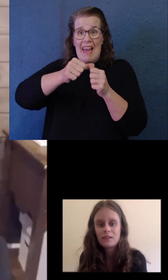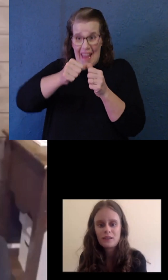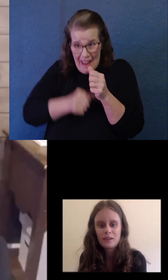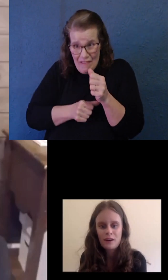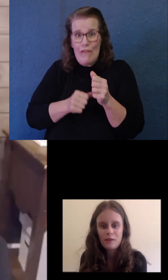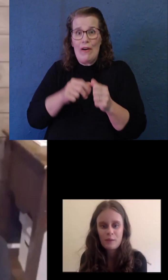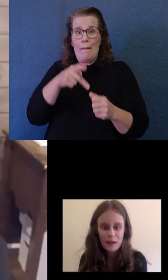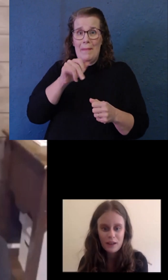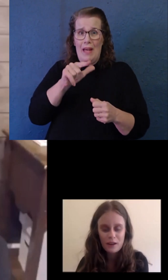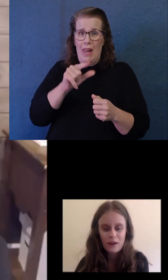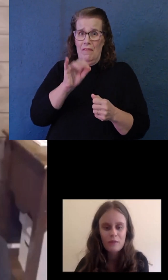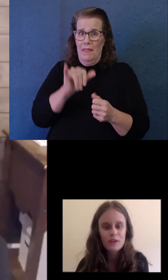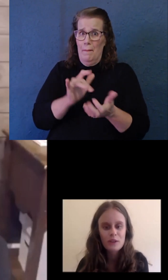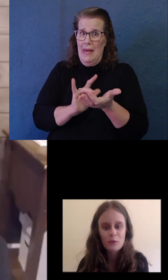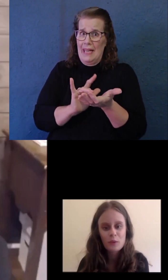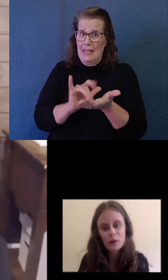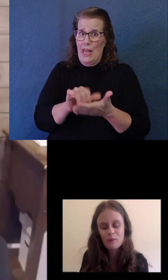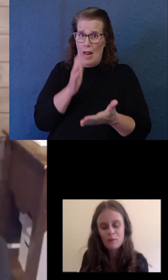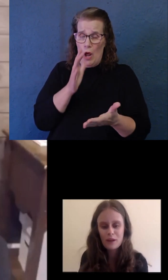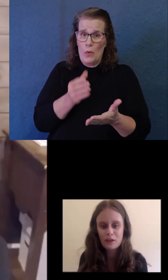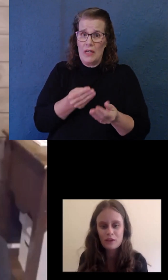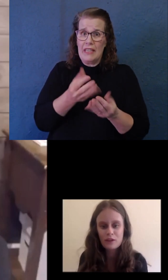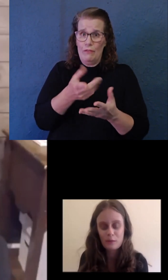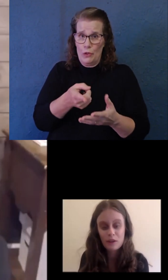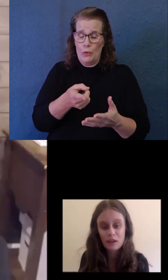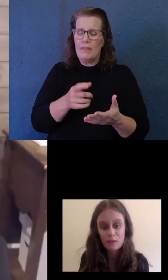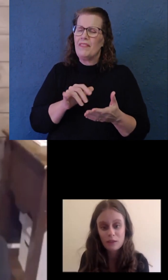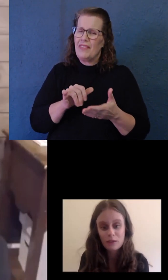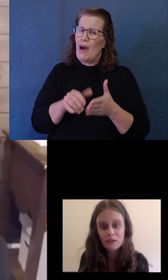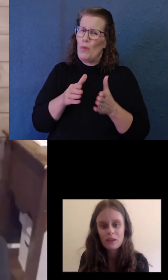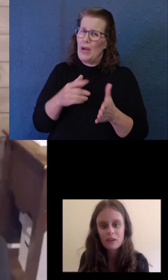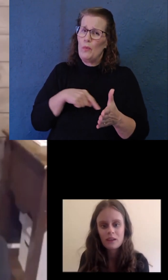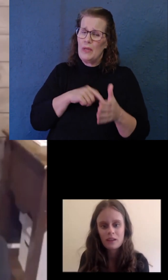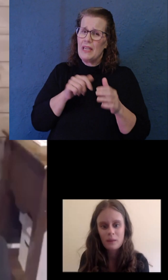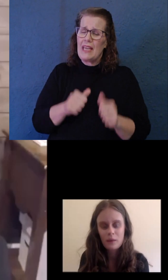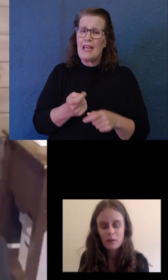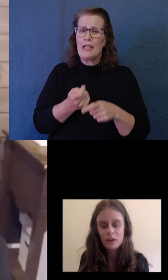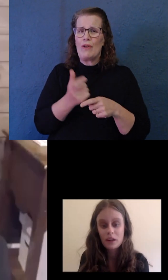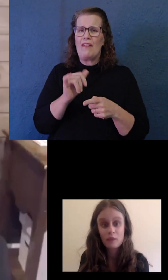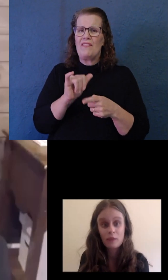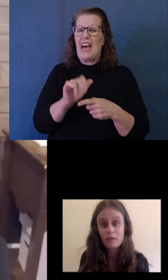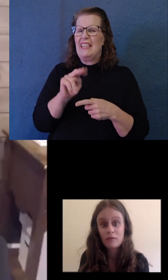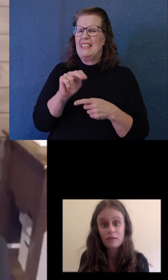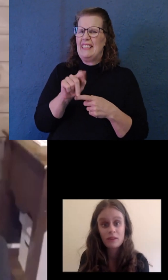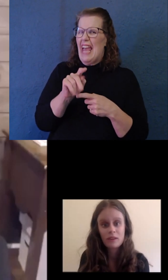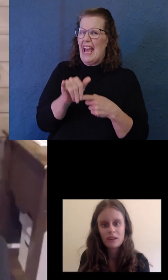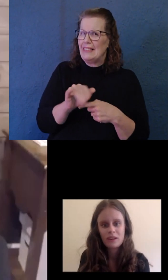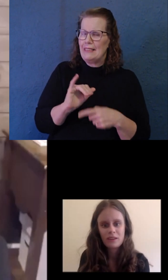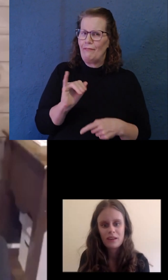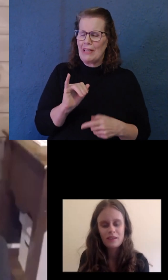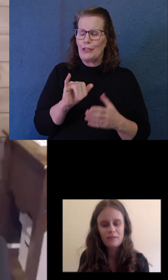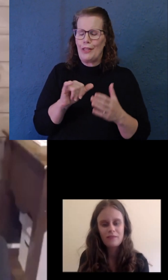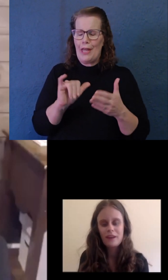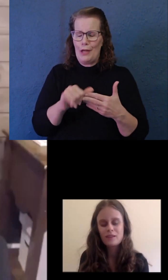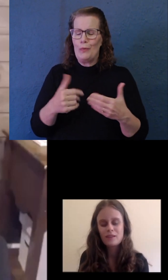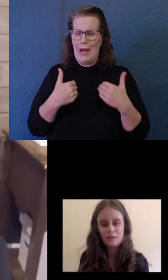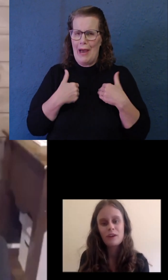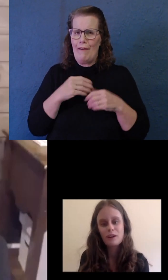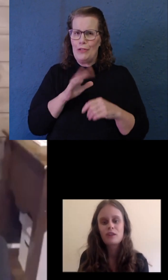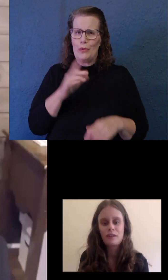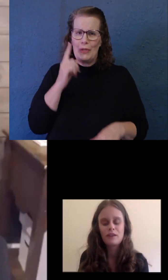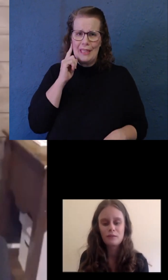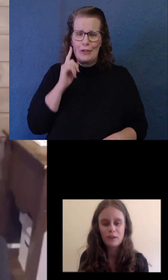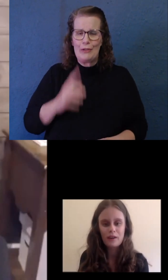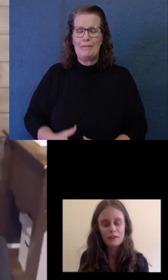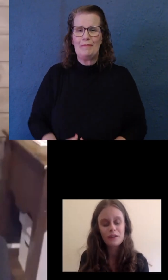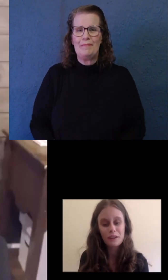day of the every single pill of the medication that I'm going to give you. That way we can get rid of that nasty